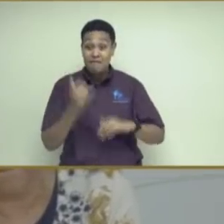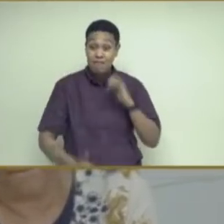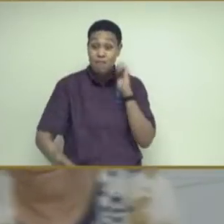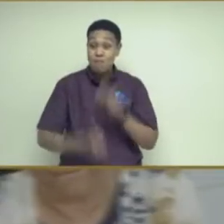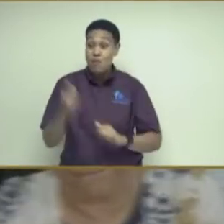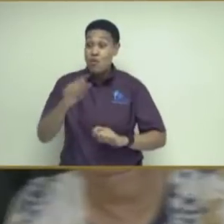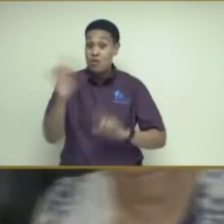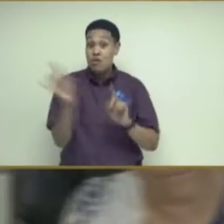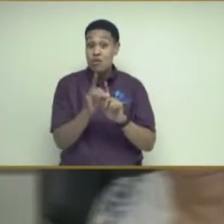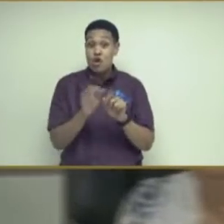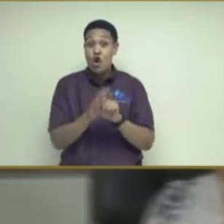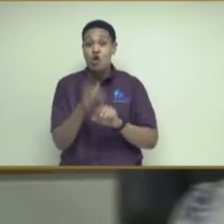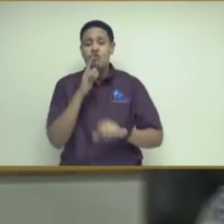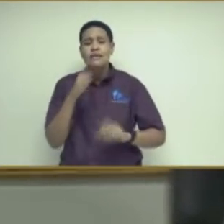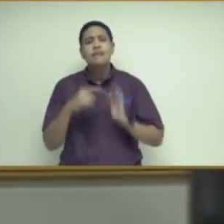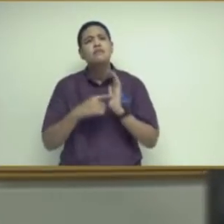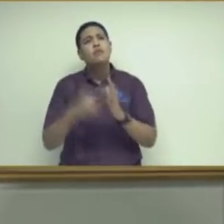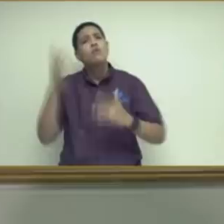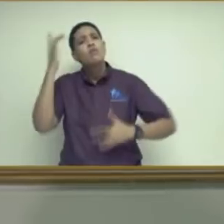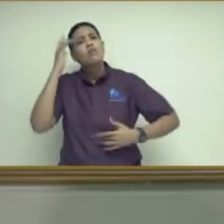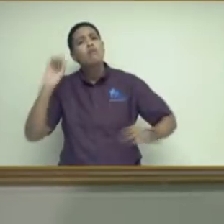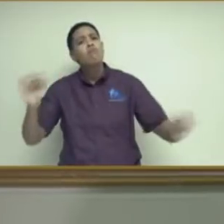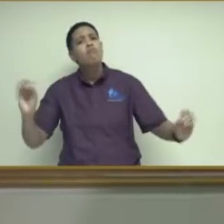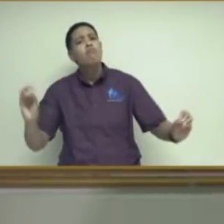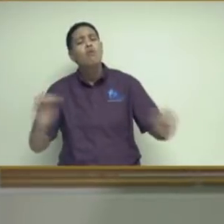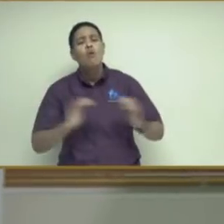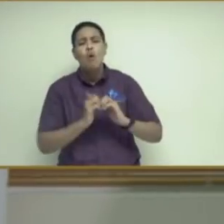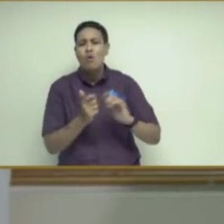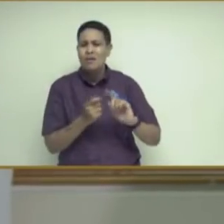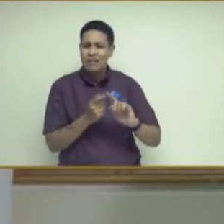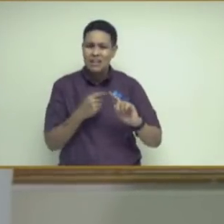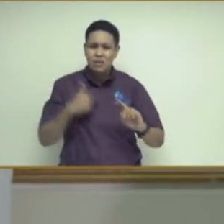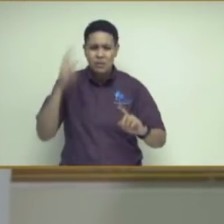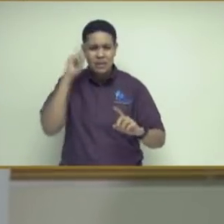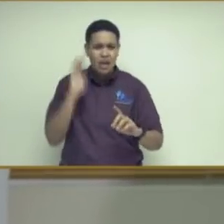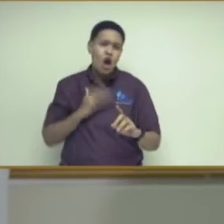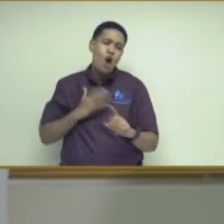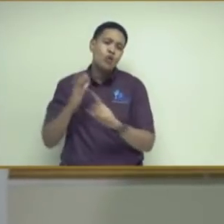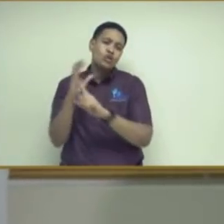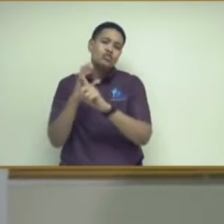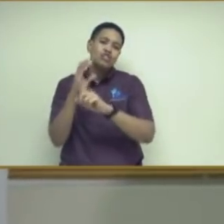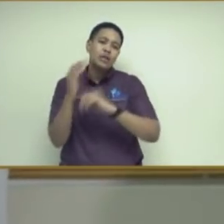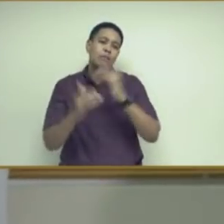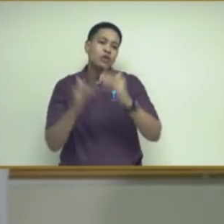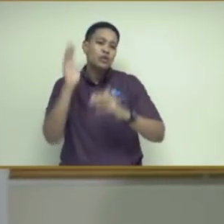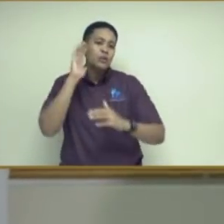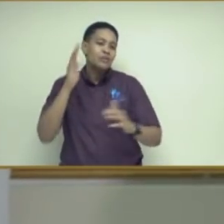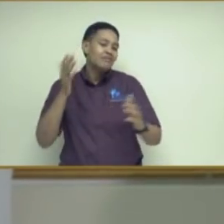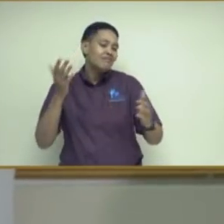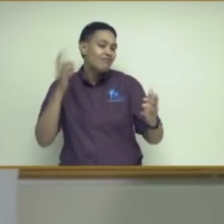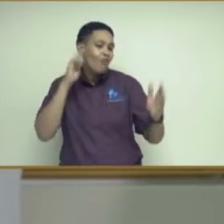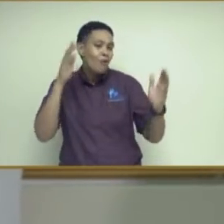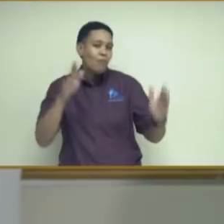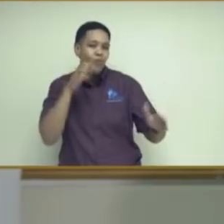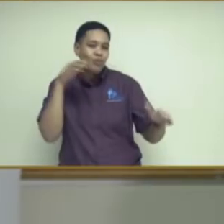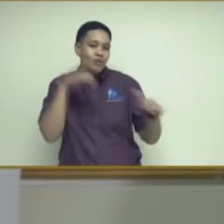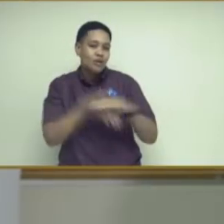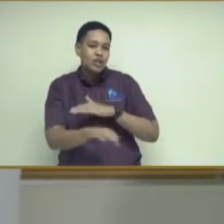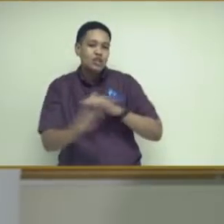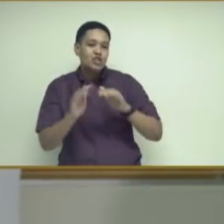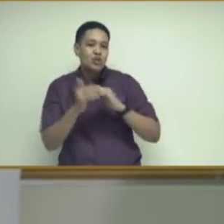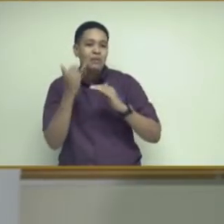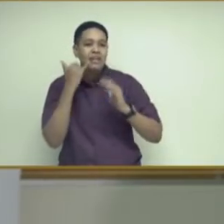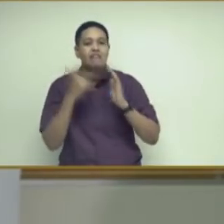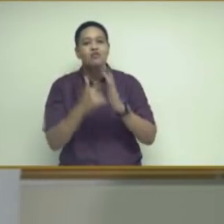of COVID-19 are asymptomatic, how effective do we think our screening process will be for persons entering the island?